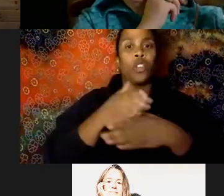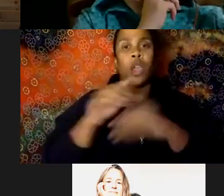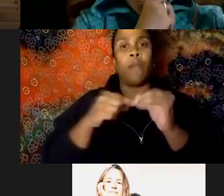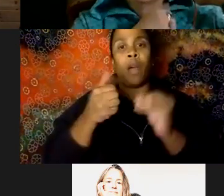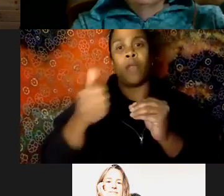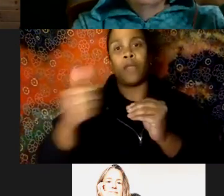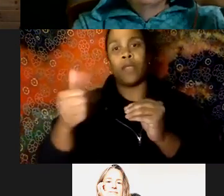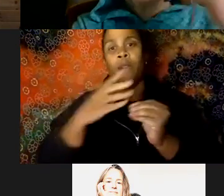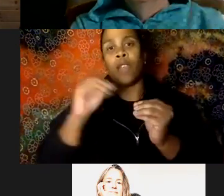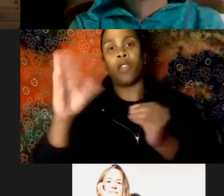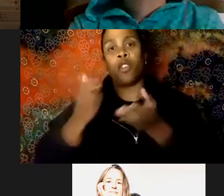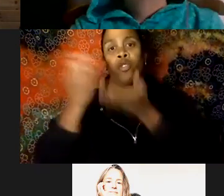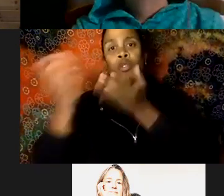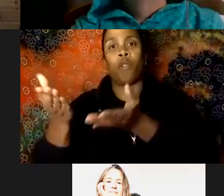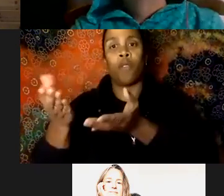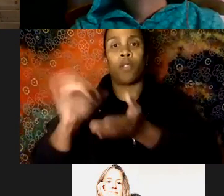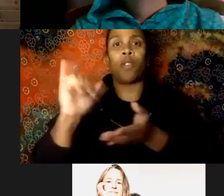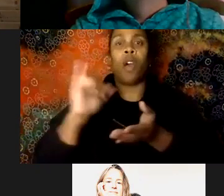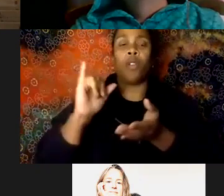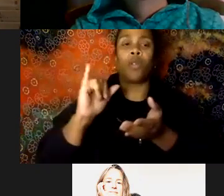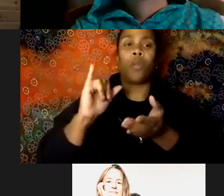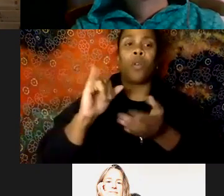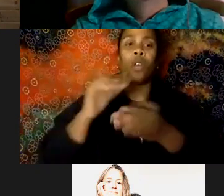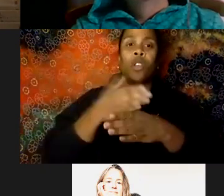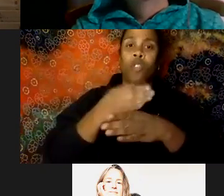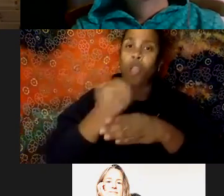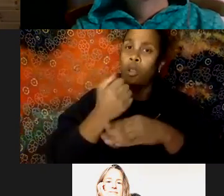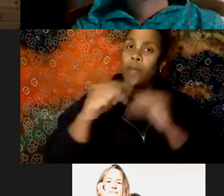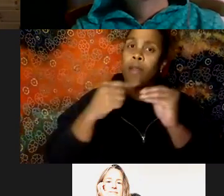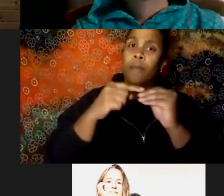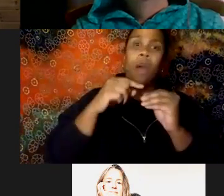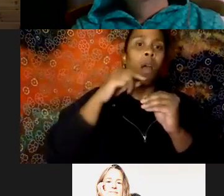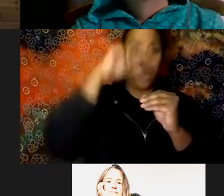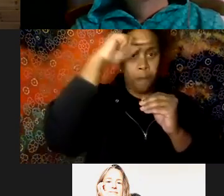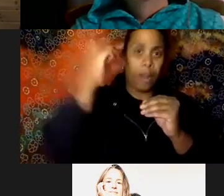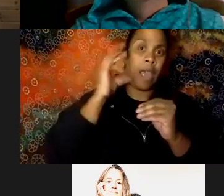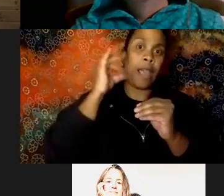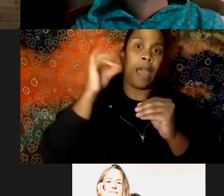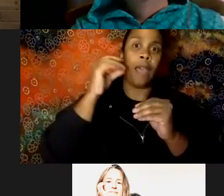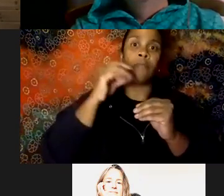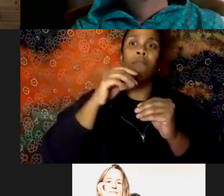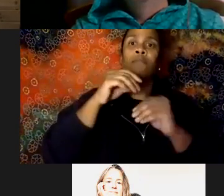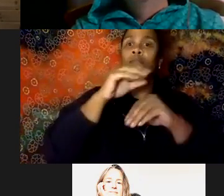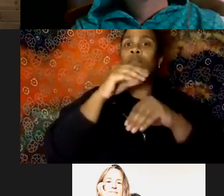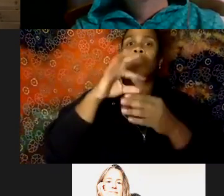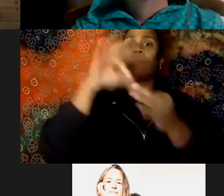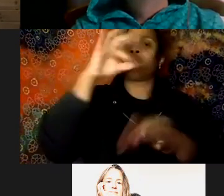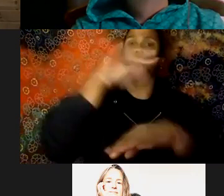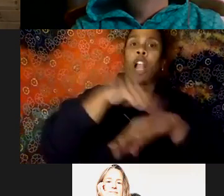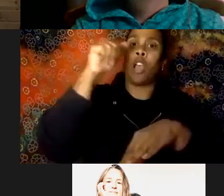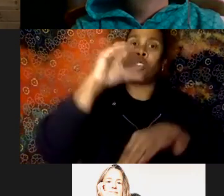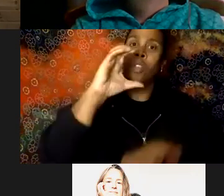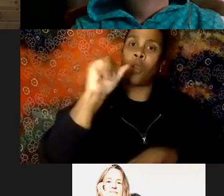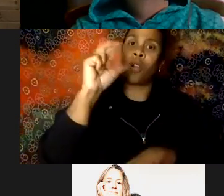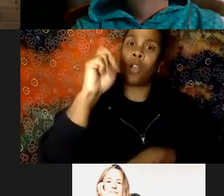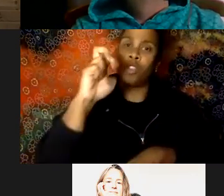do. And they'll also share a bit about Black Cat Conjure and what that means for them. And now maybe actually, let's go ahead and